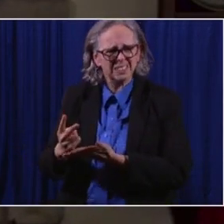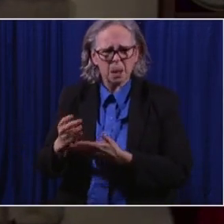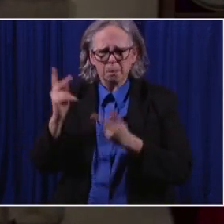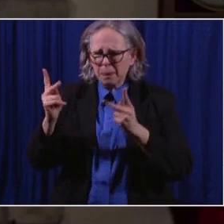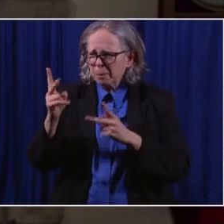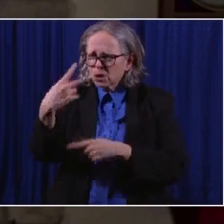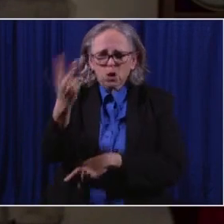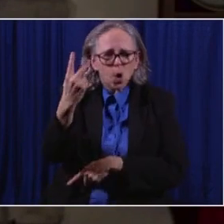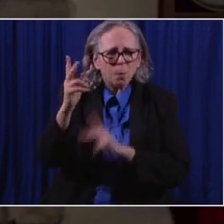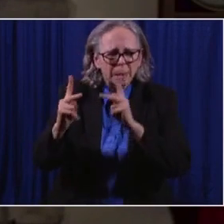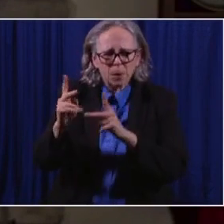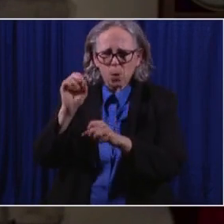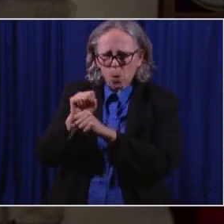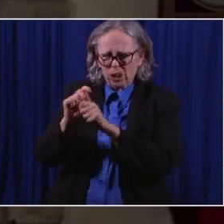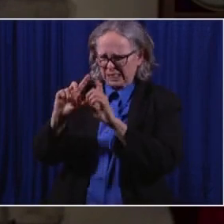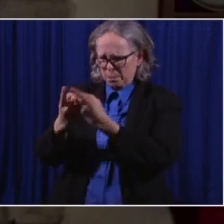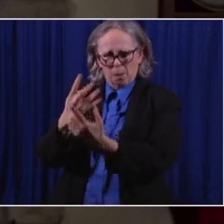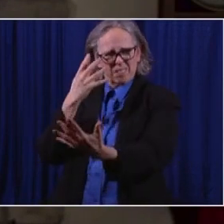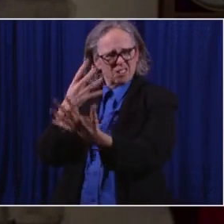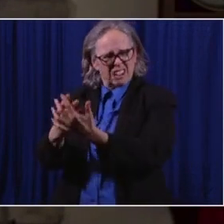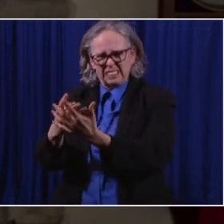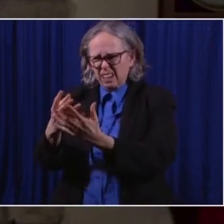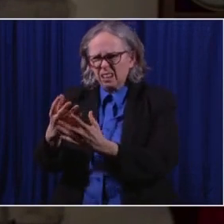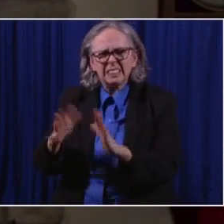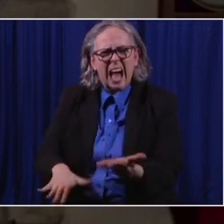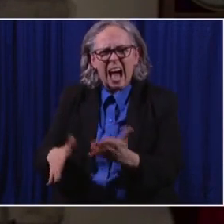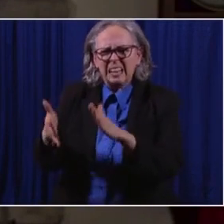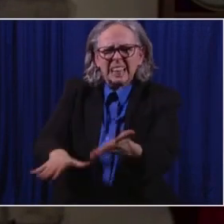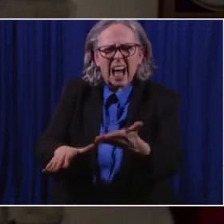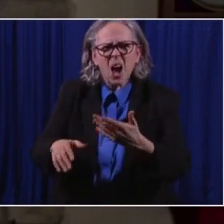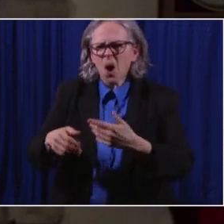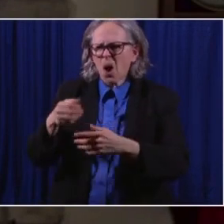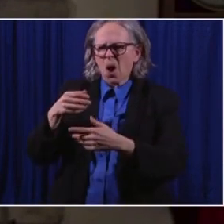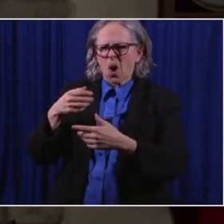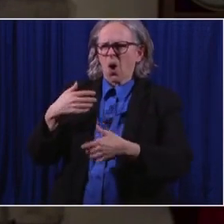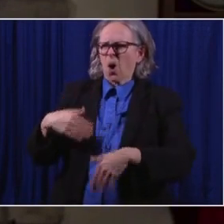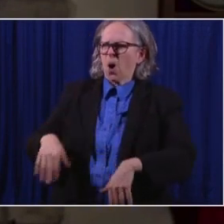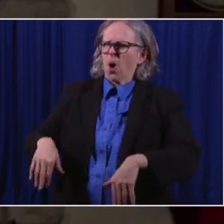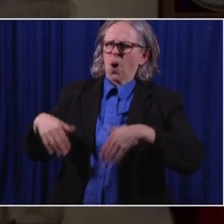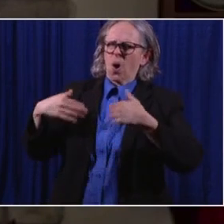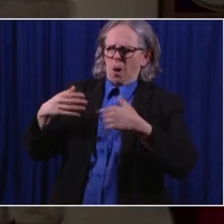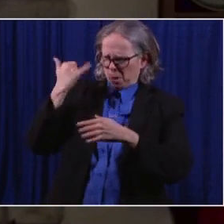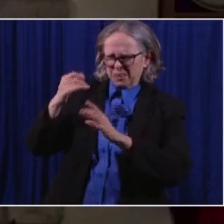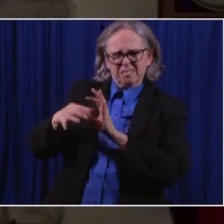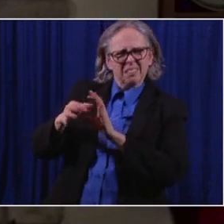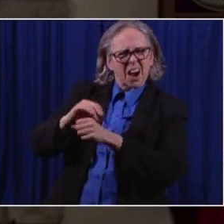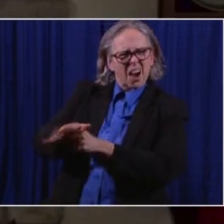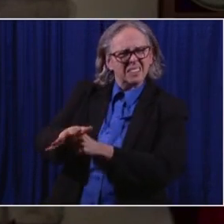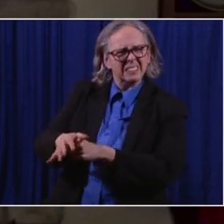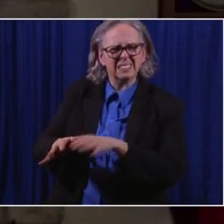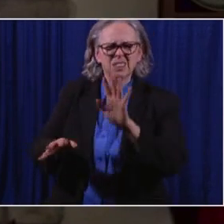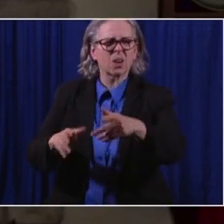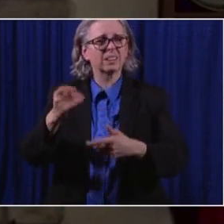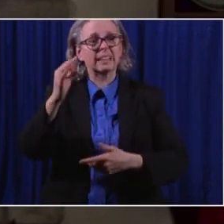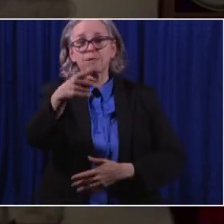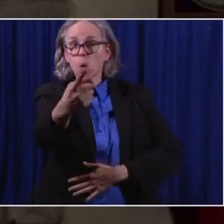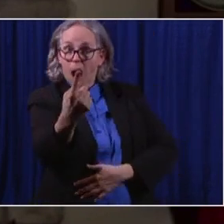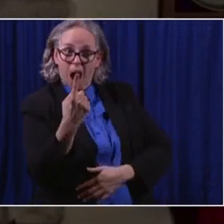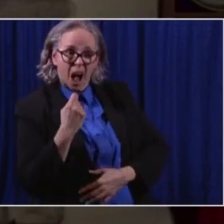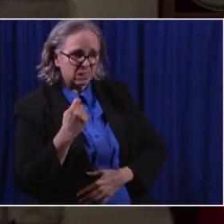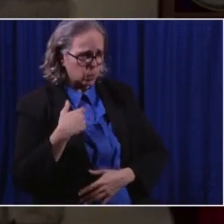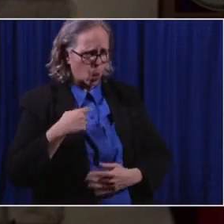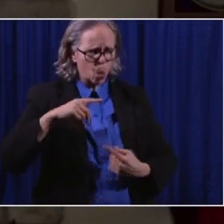of COVID. So that's the process we go through. If you're asking the question, when do we get to prisoners? I don't